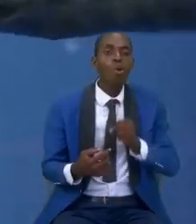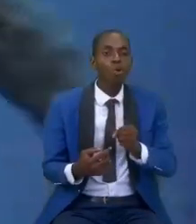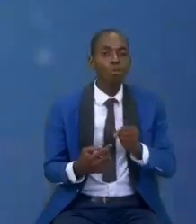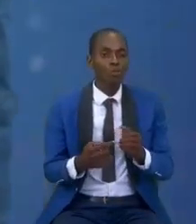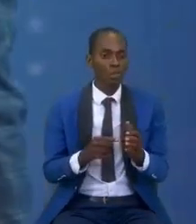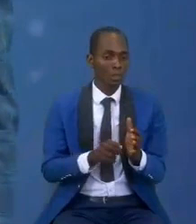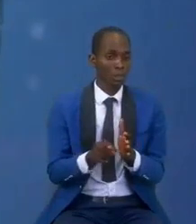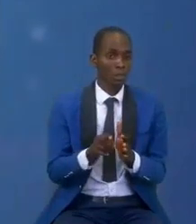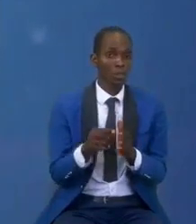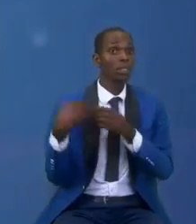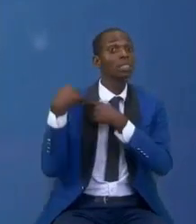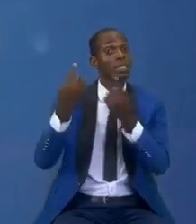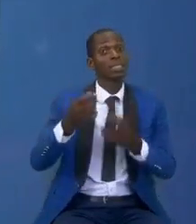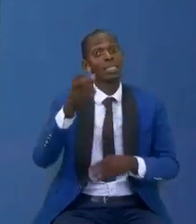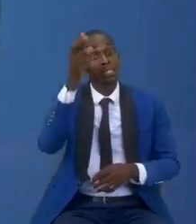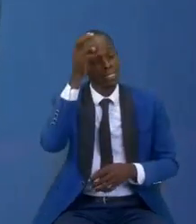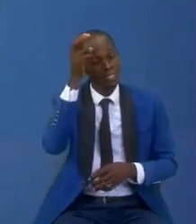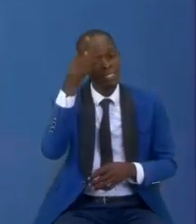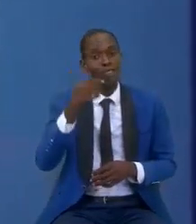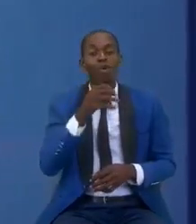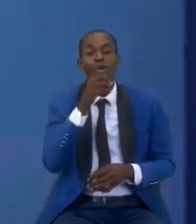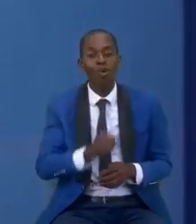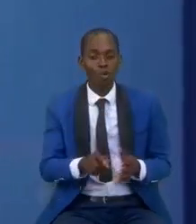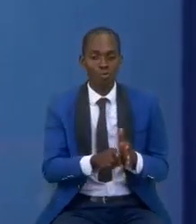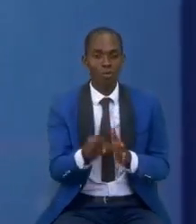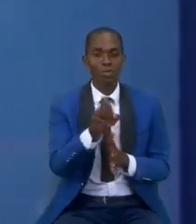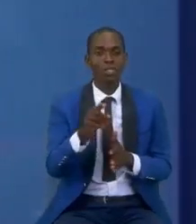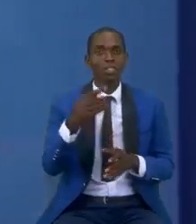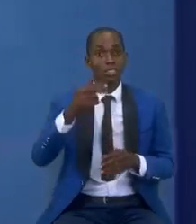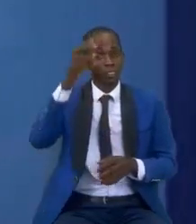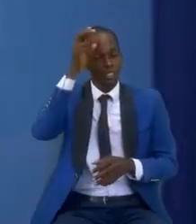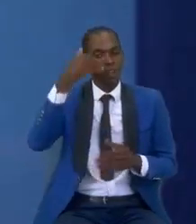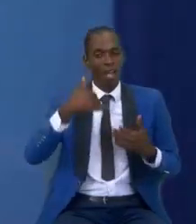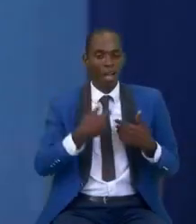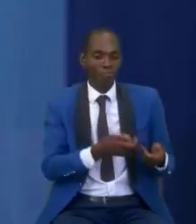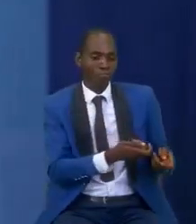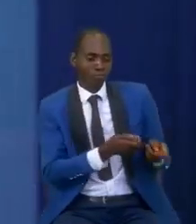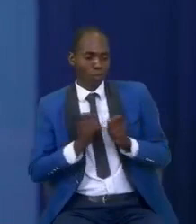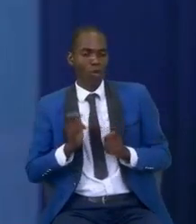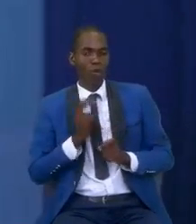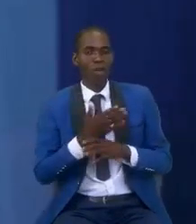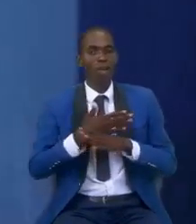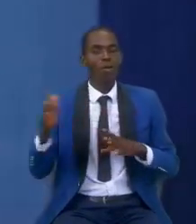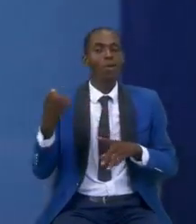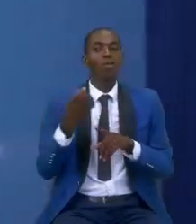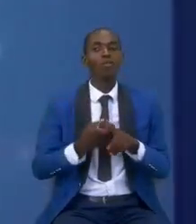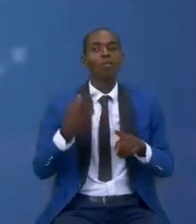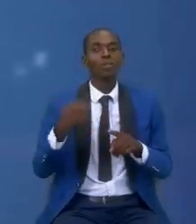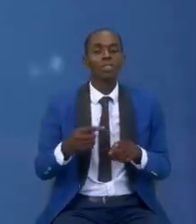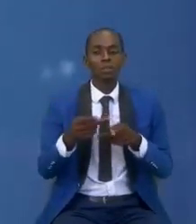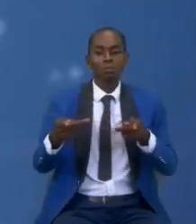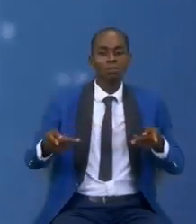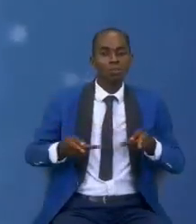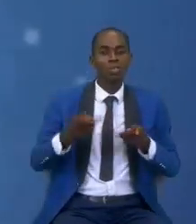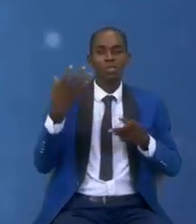away from the place of peace and assurance, it says now, let him return unto